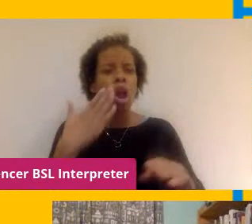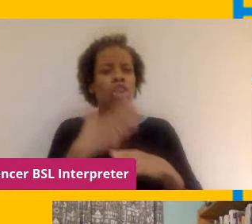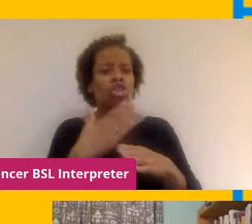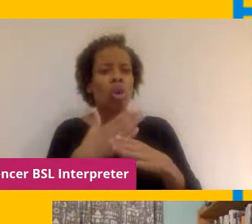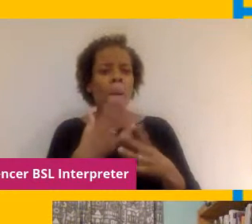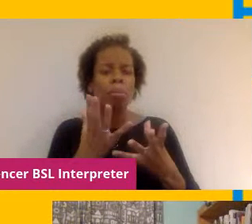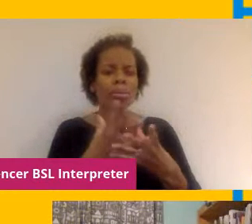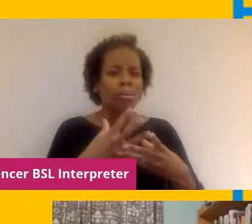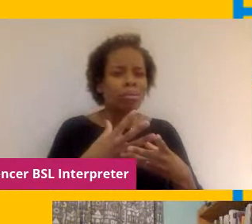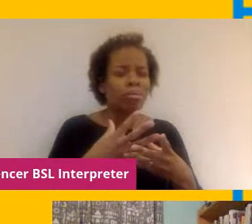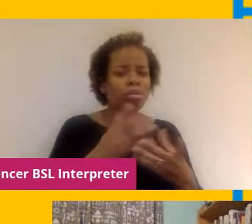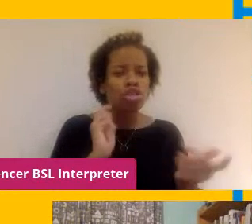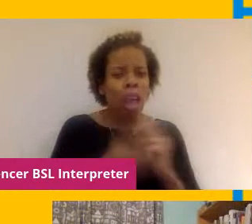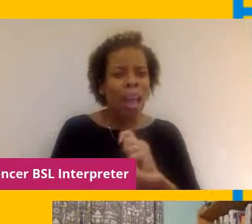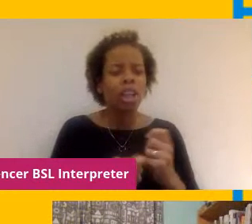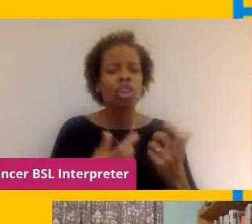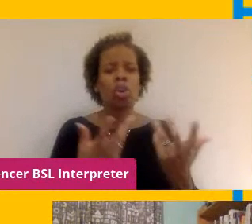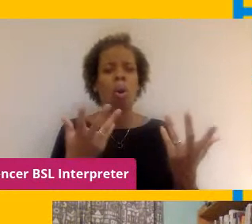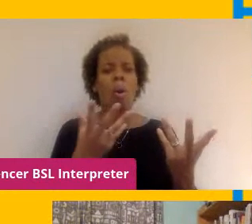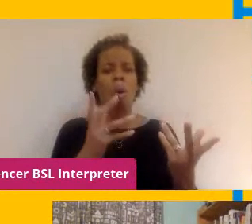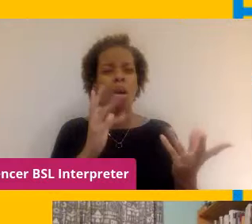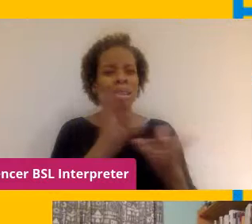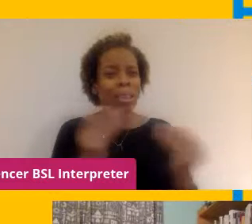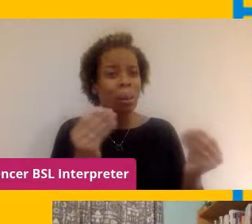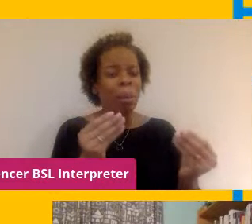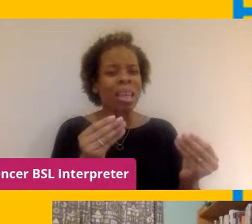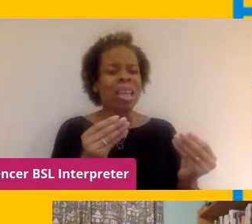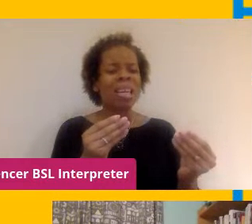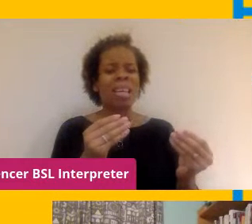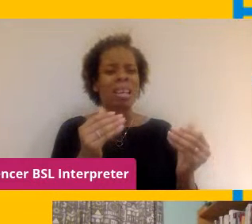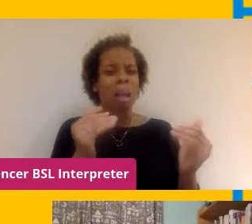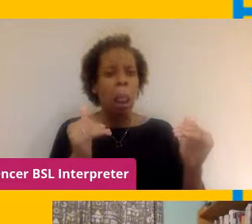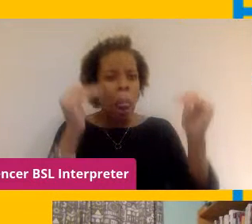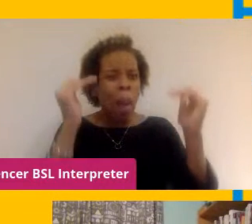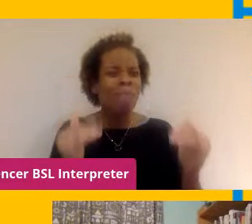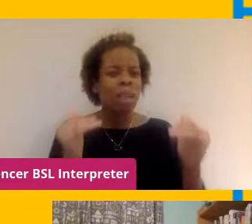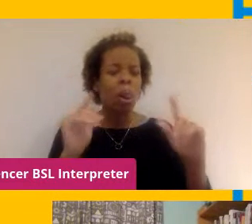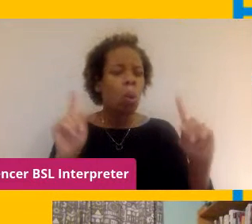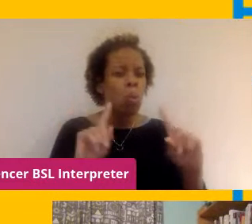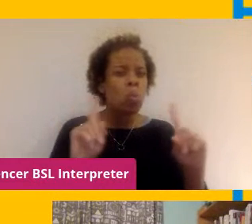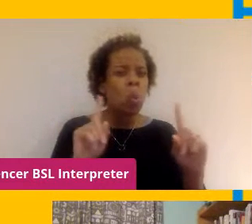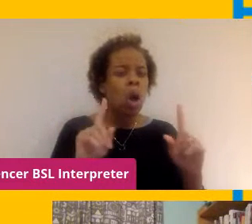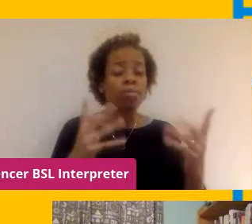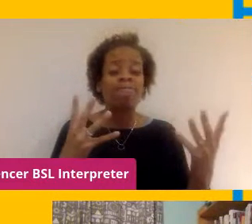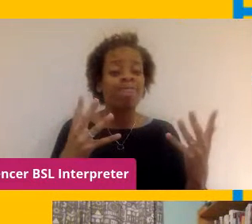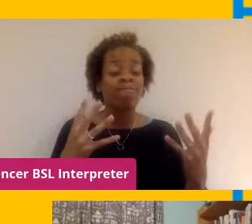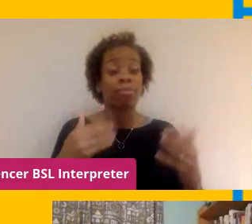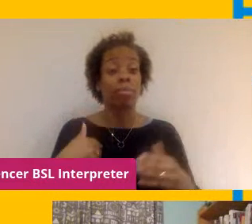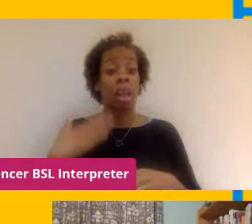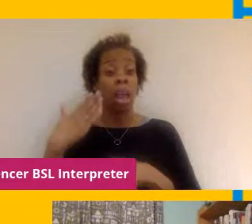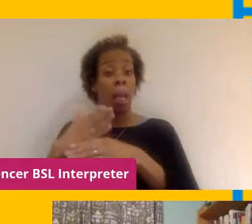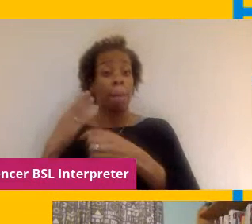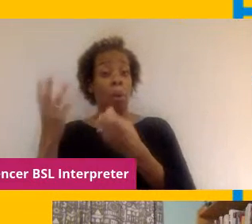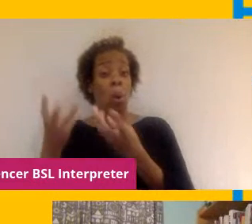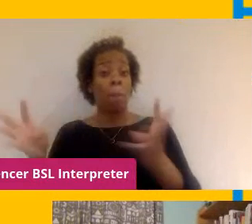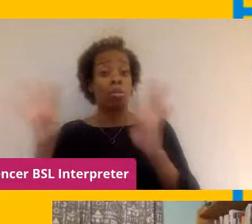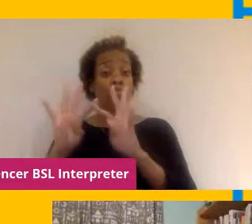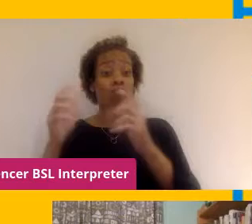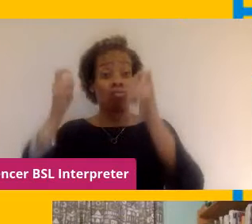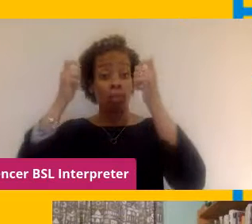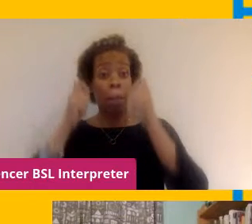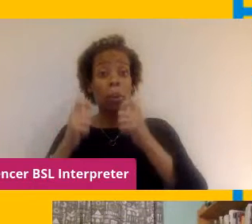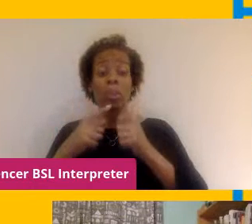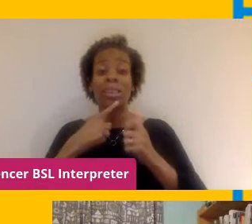changes by, but it says it's substantial. So I guess it's the interpretation that an employment tribunal would put on it, and they would say sort of 50%